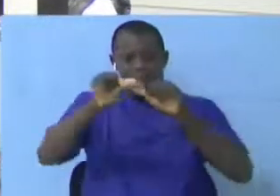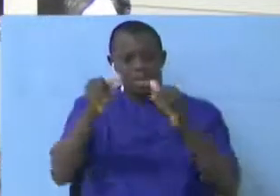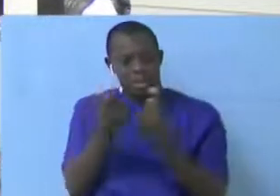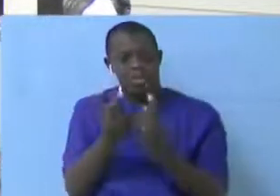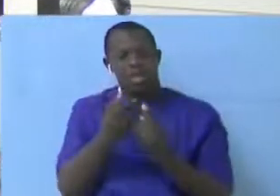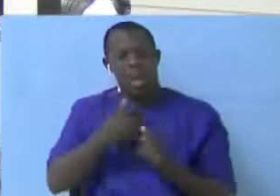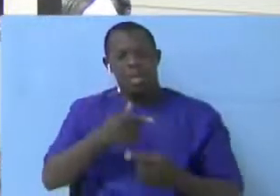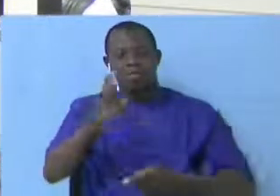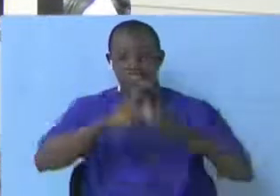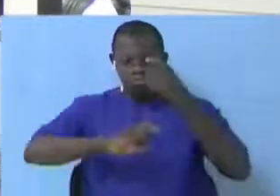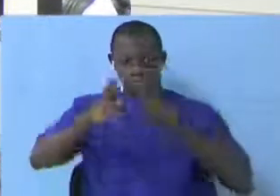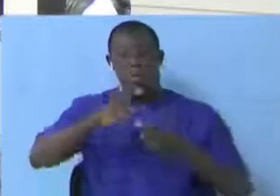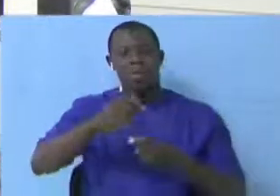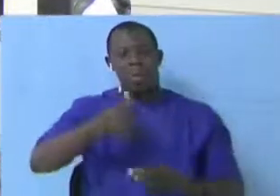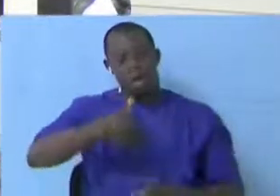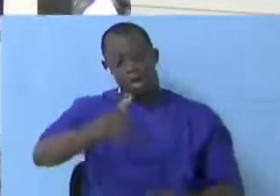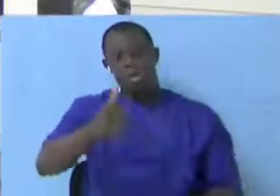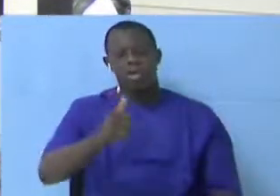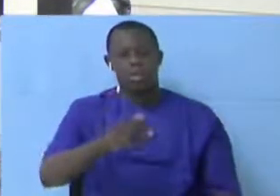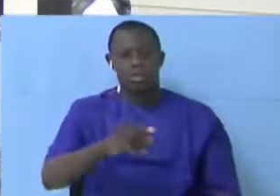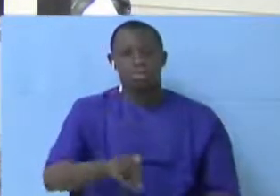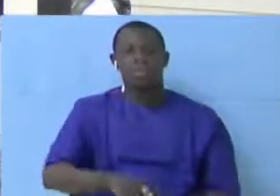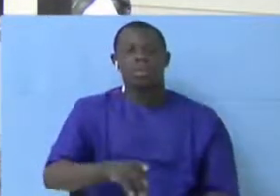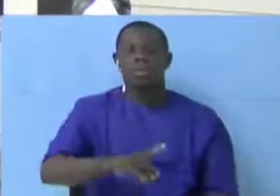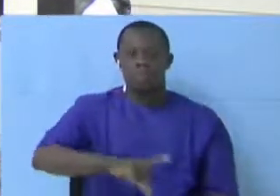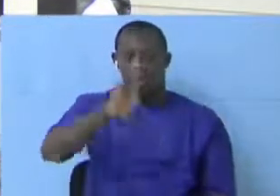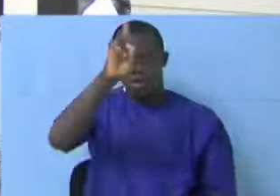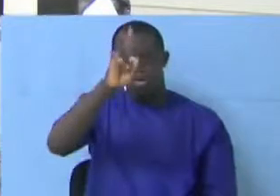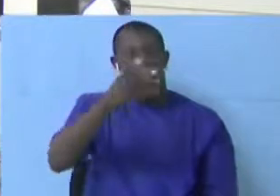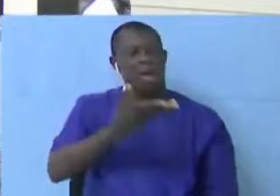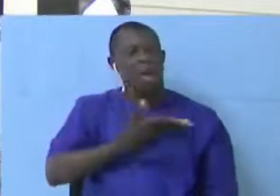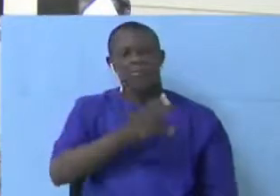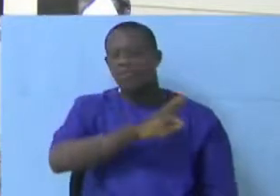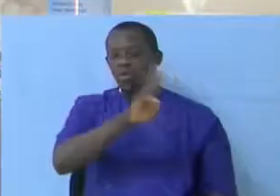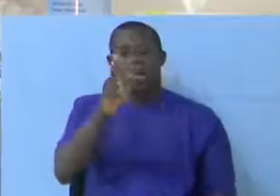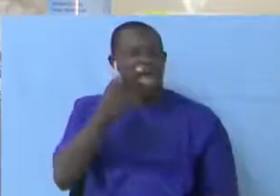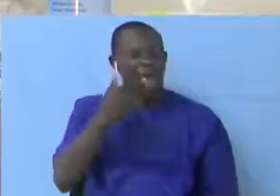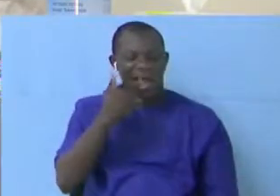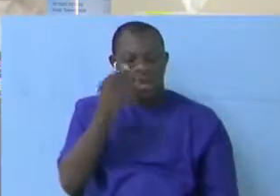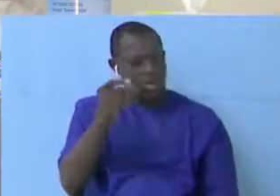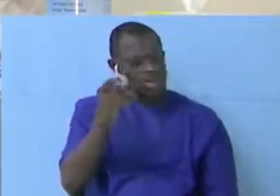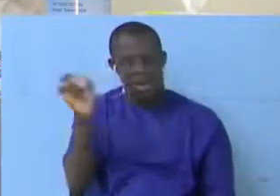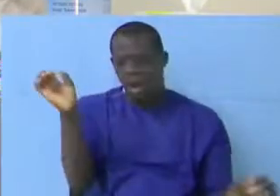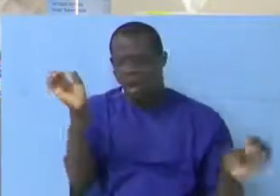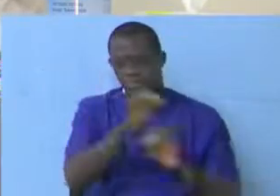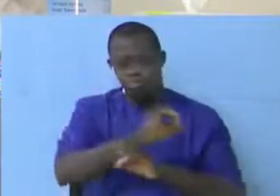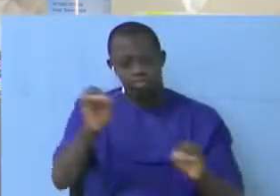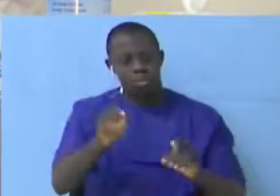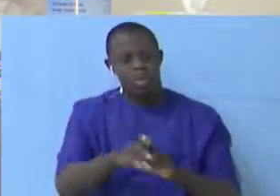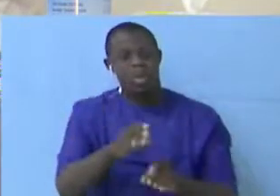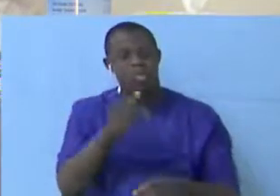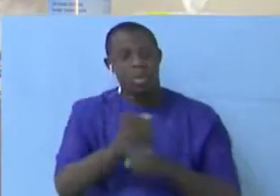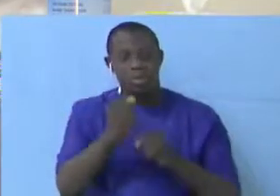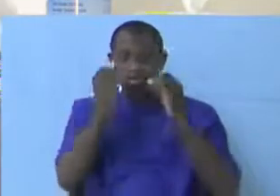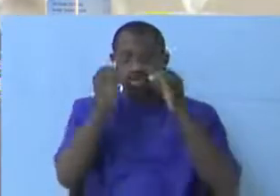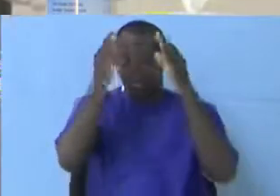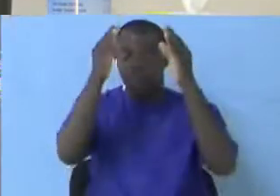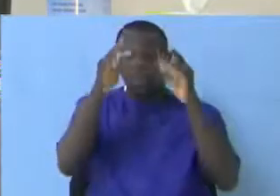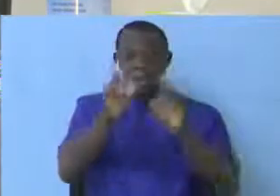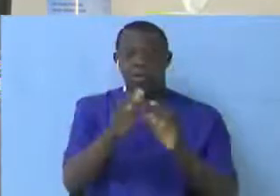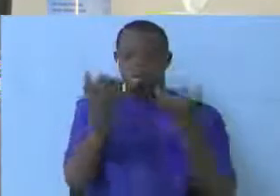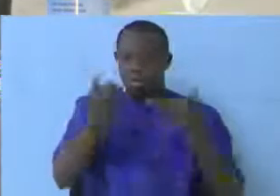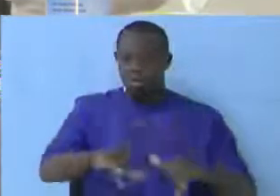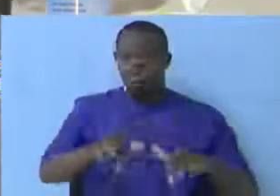I repeat, honest to God, I have no regrets. But it is shocking and disappointing that you sit here and